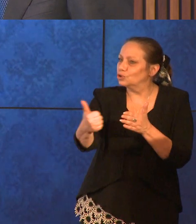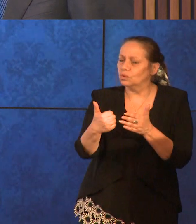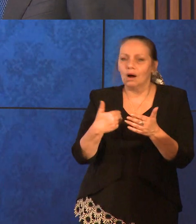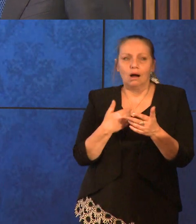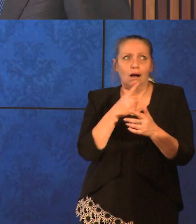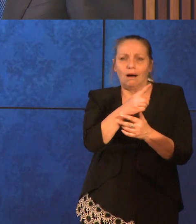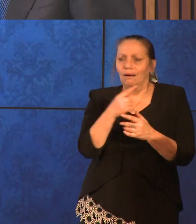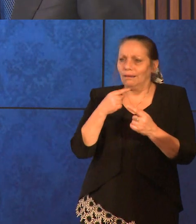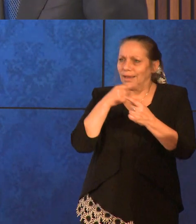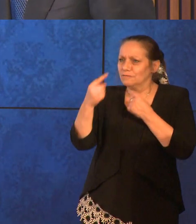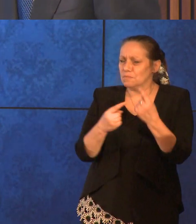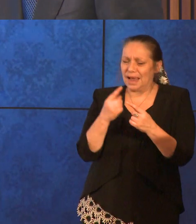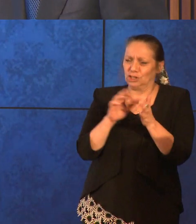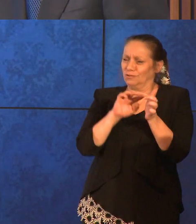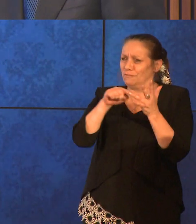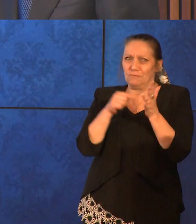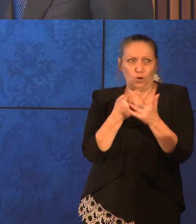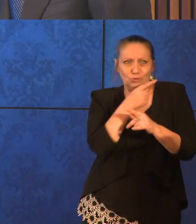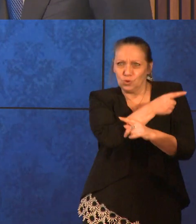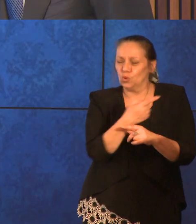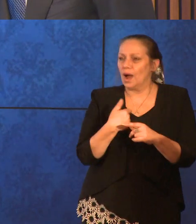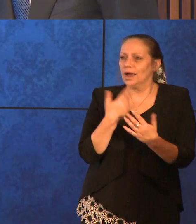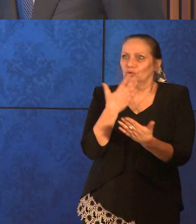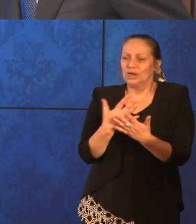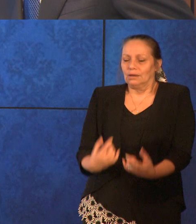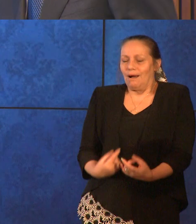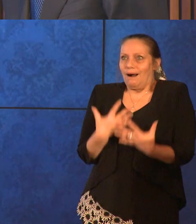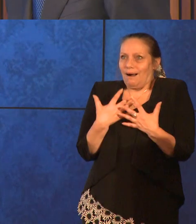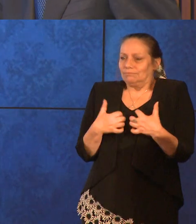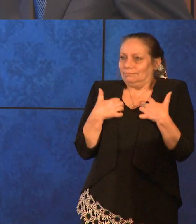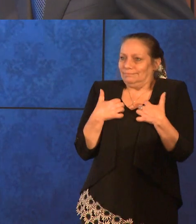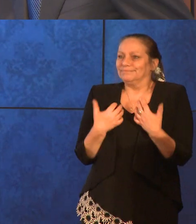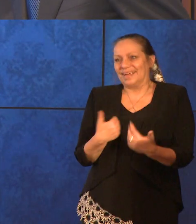of information, and not only information but inspiration.